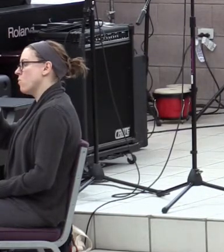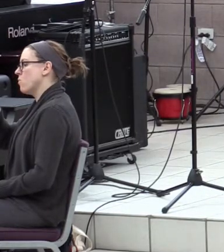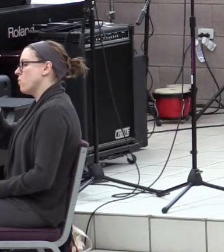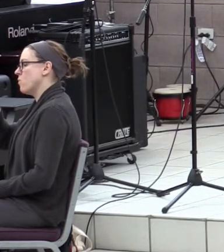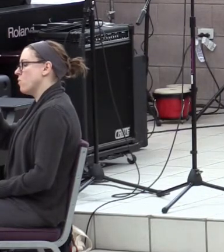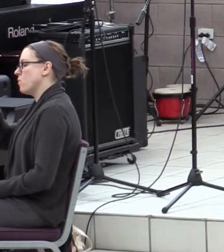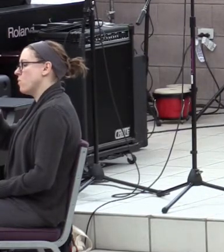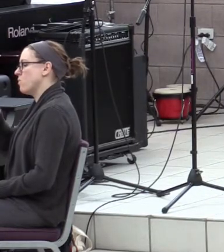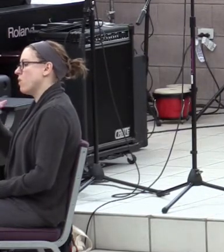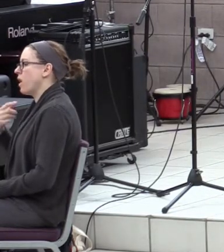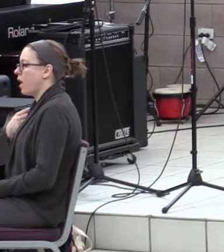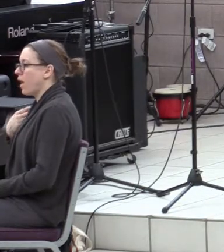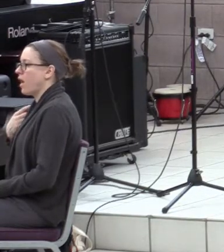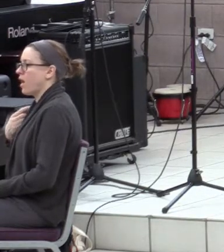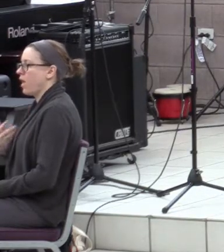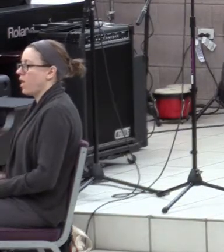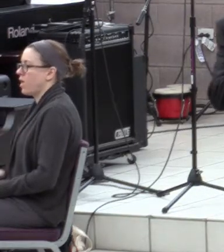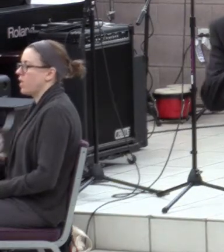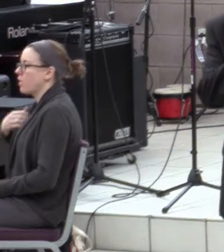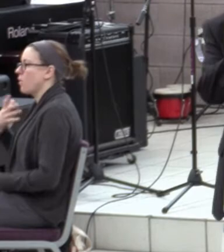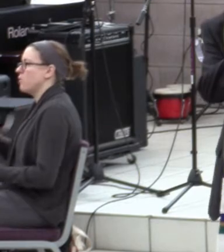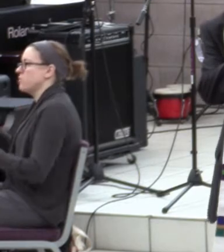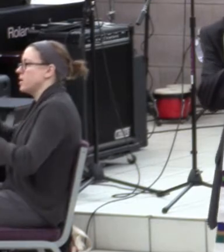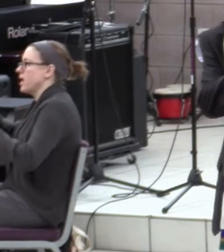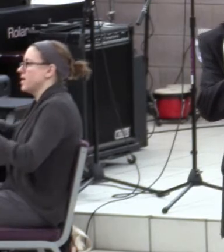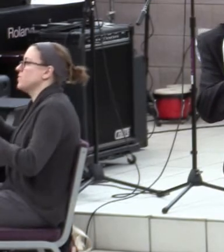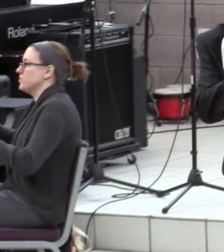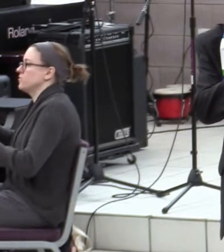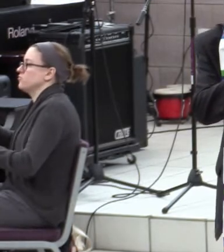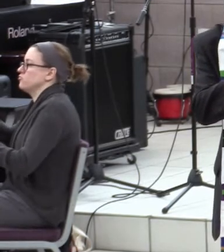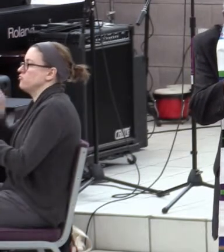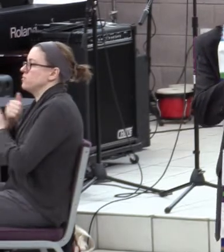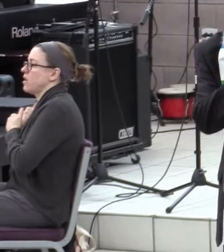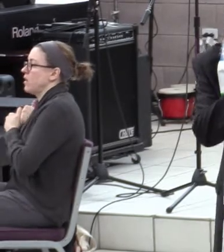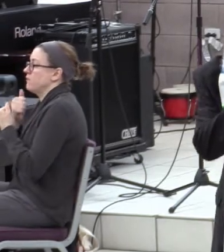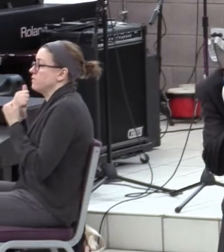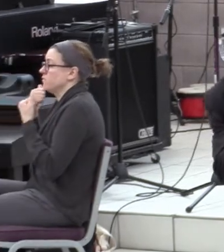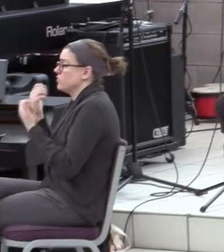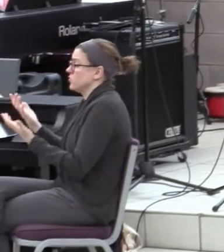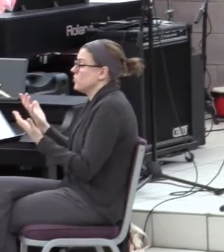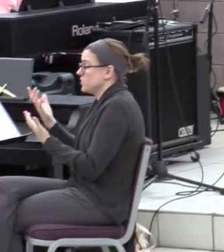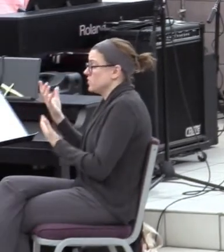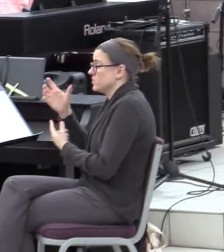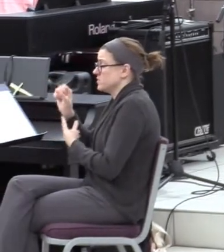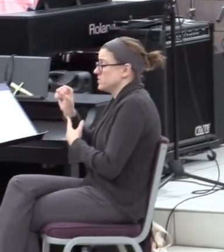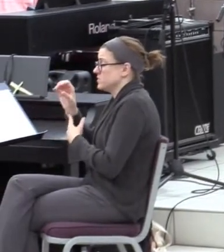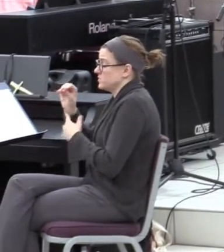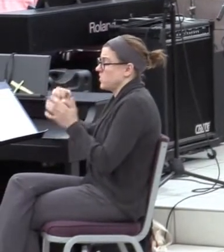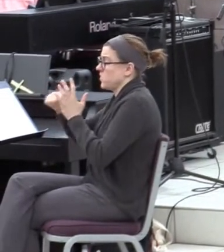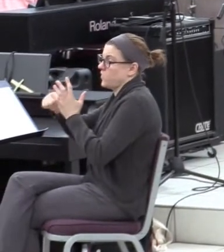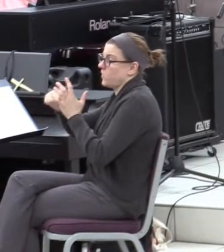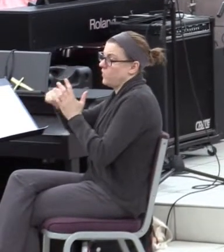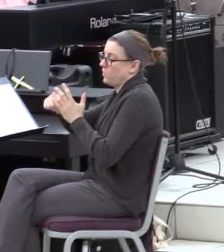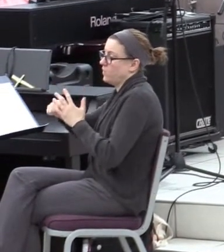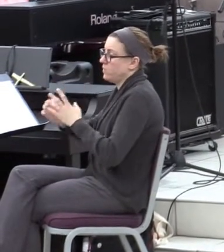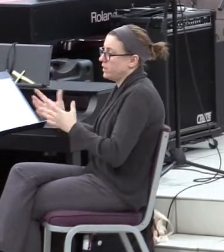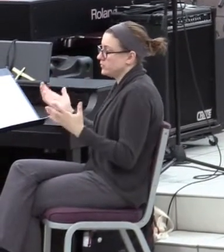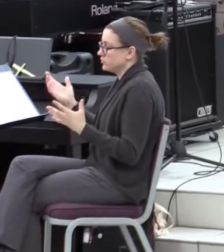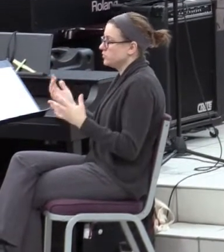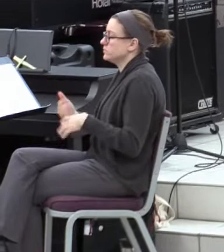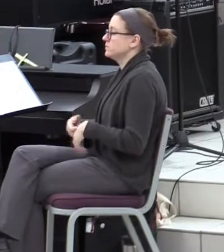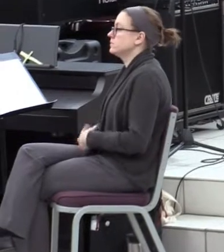I want to be able to love you so much.